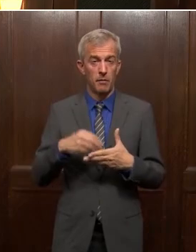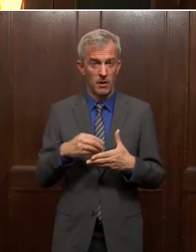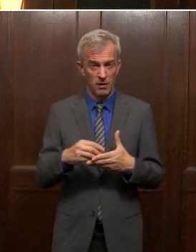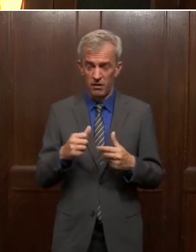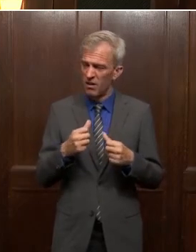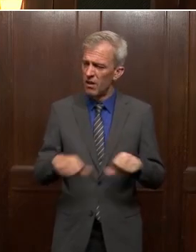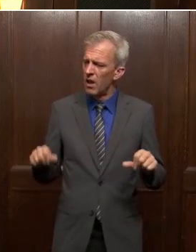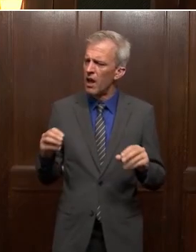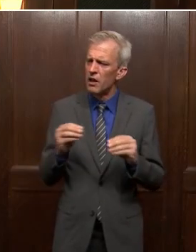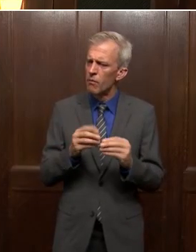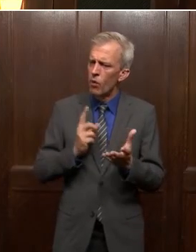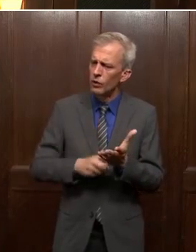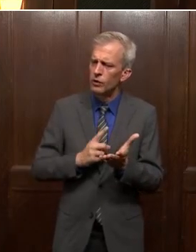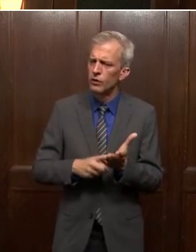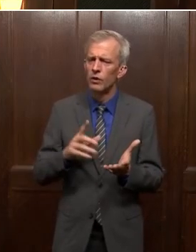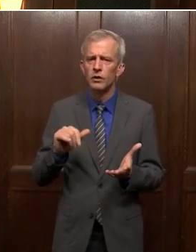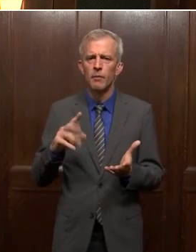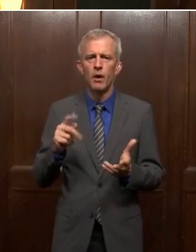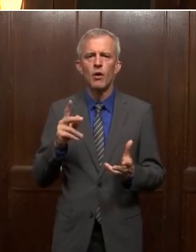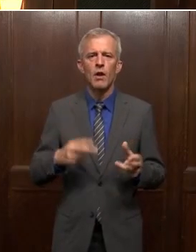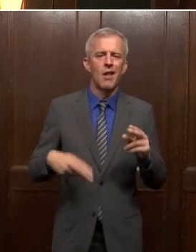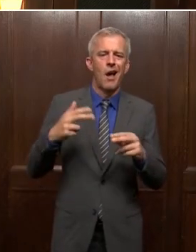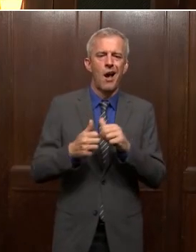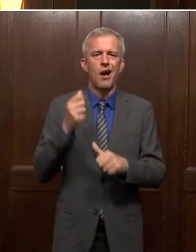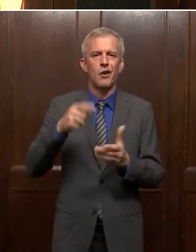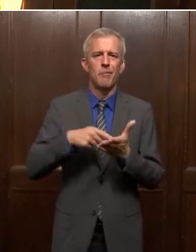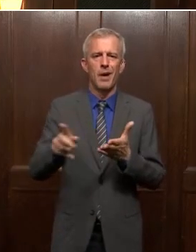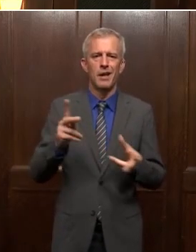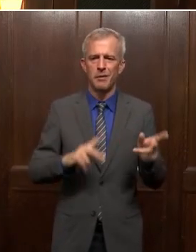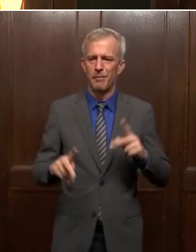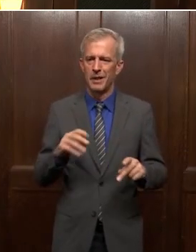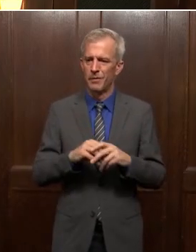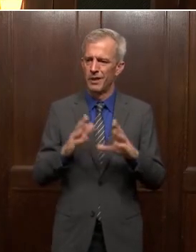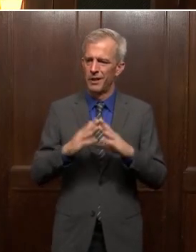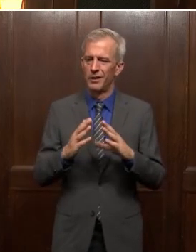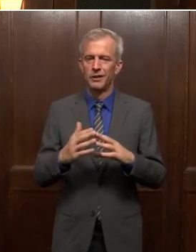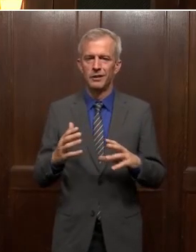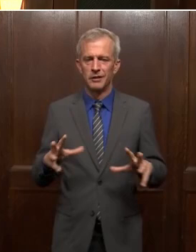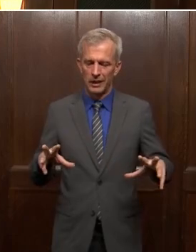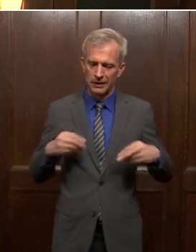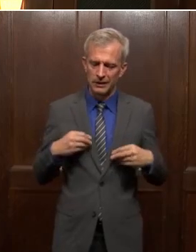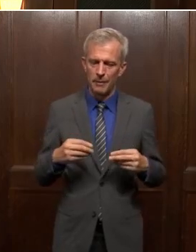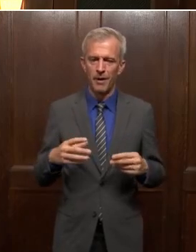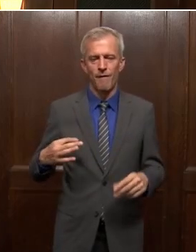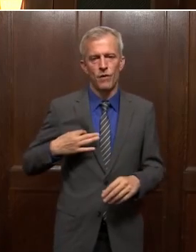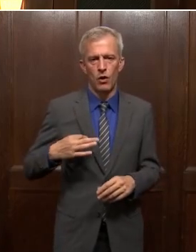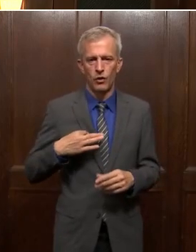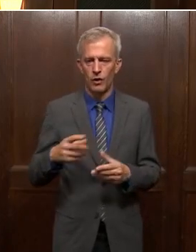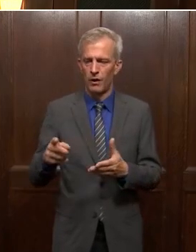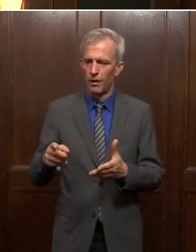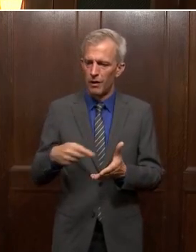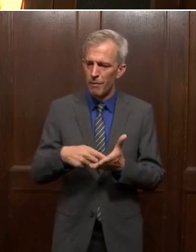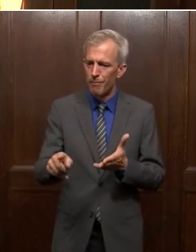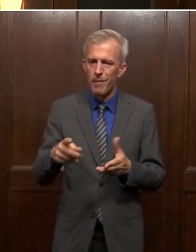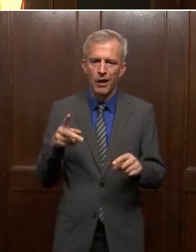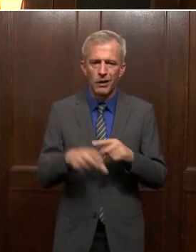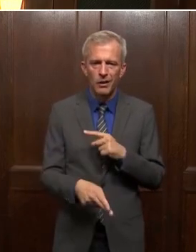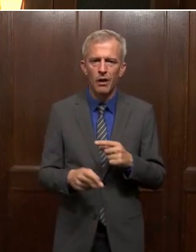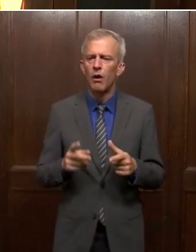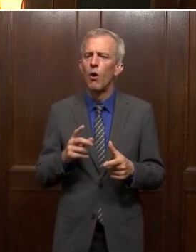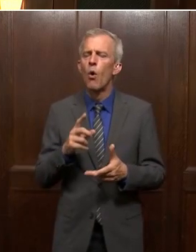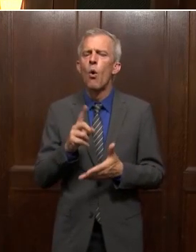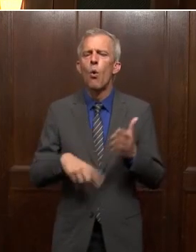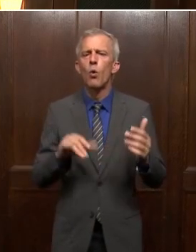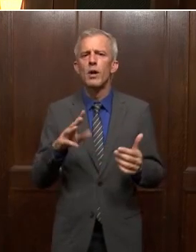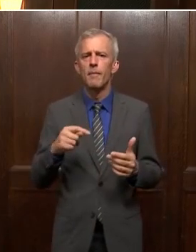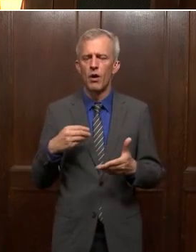about those higher paid people within the city taking a pay cut, voluntary or otherwise? And what about discretionary funds on the council